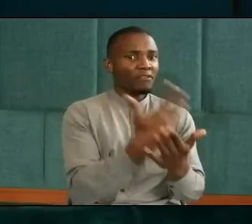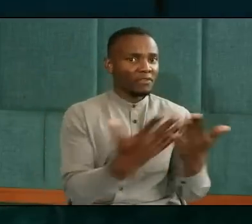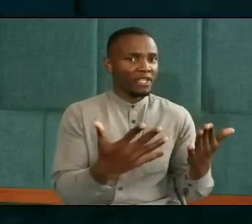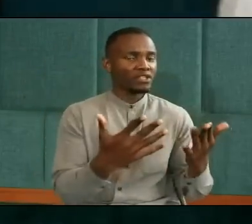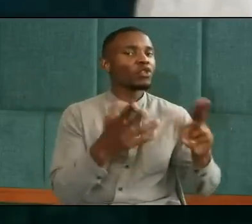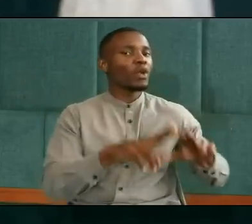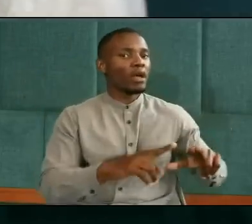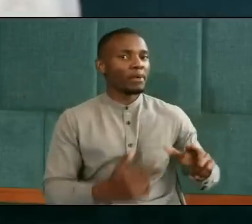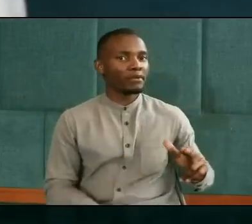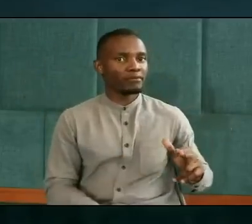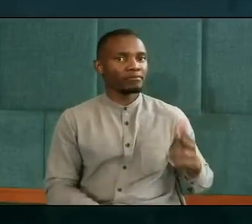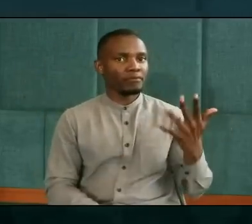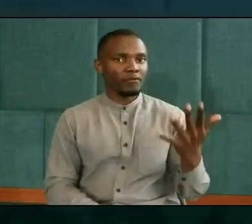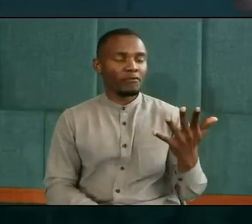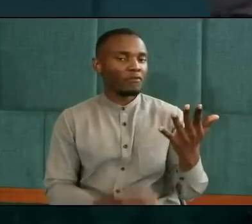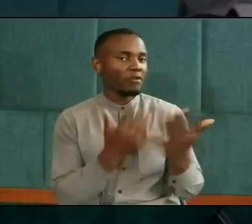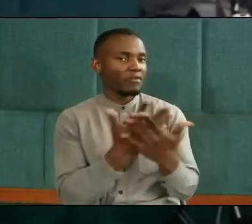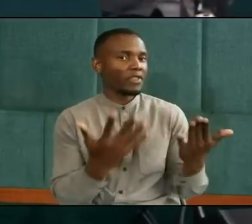happen.